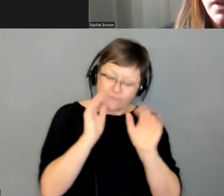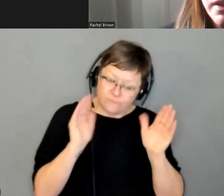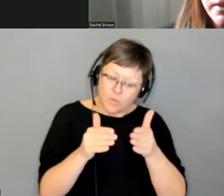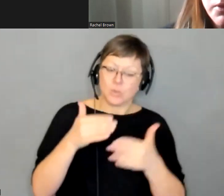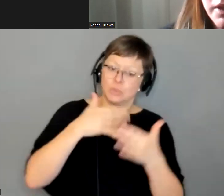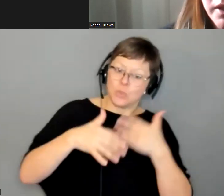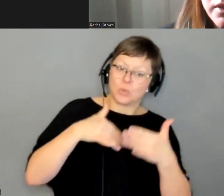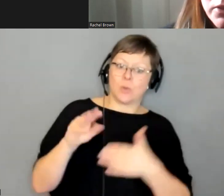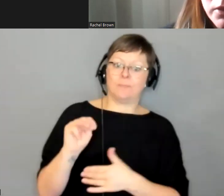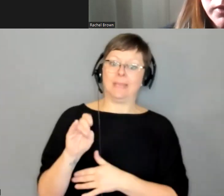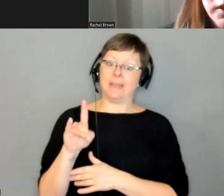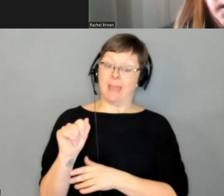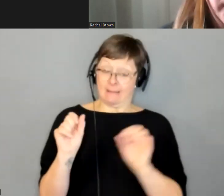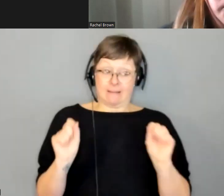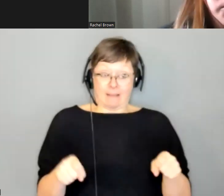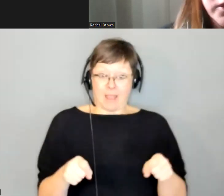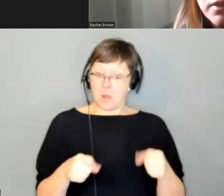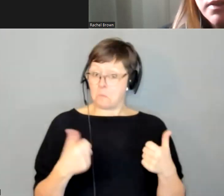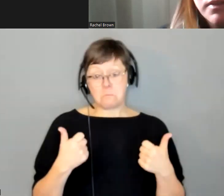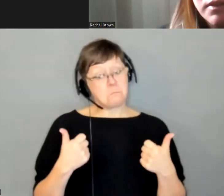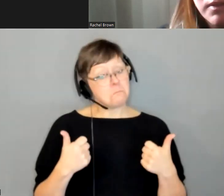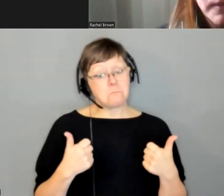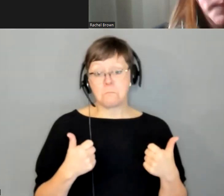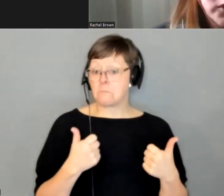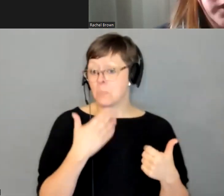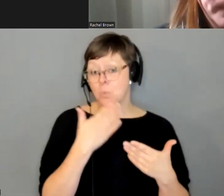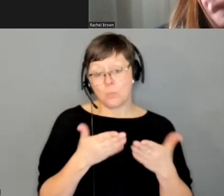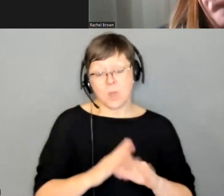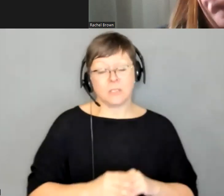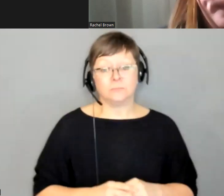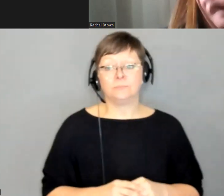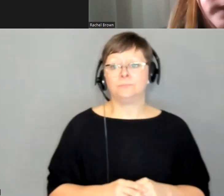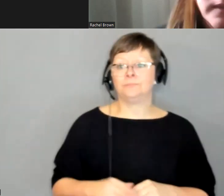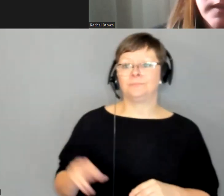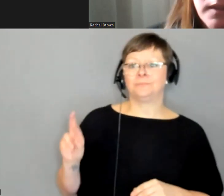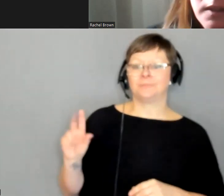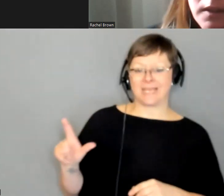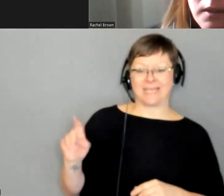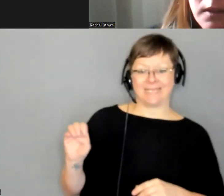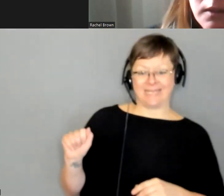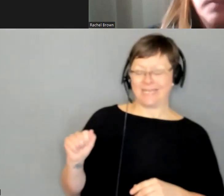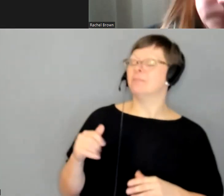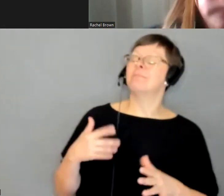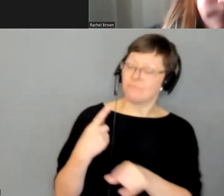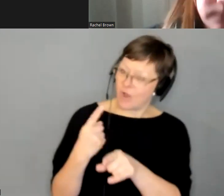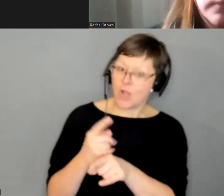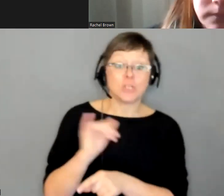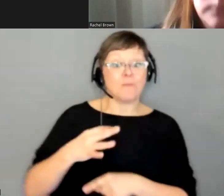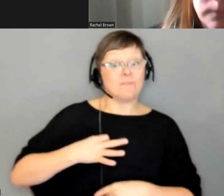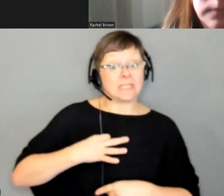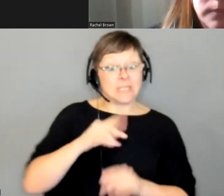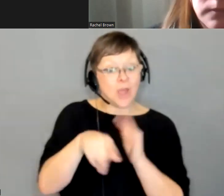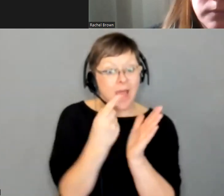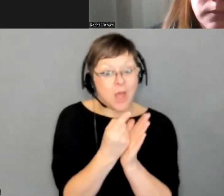another great way to sort of outsource. I was also going to suggest volunteer hours for maybe